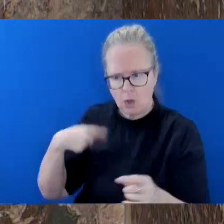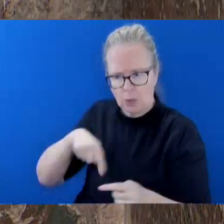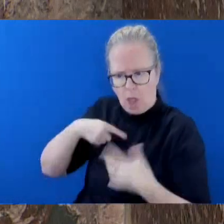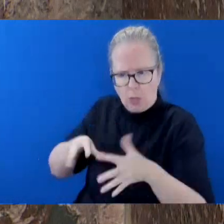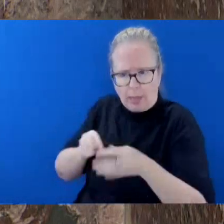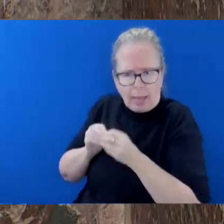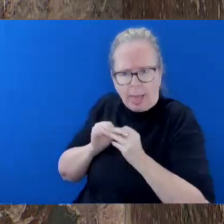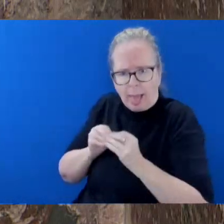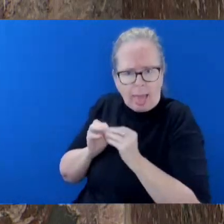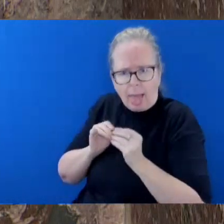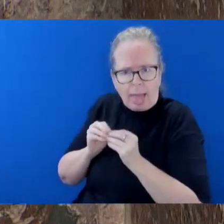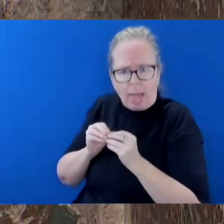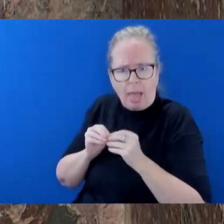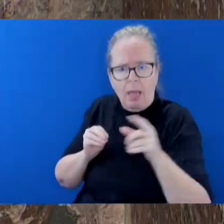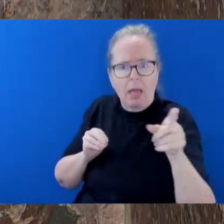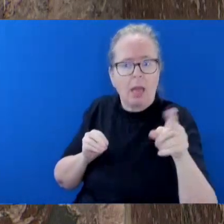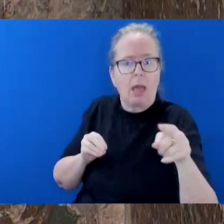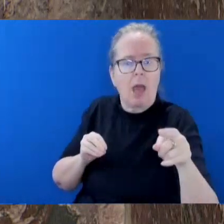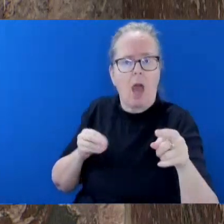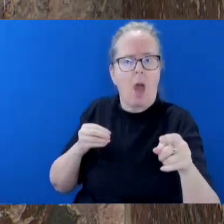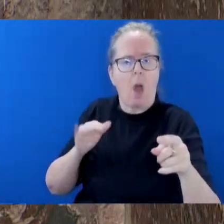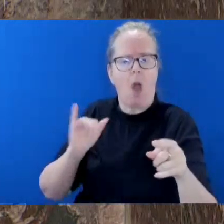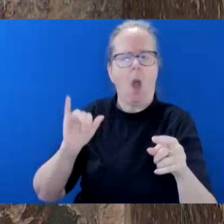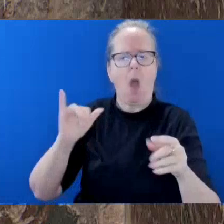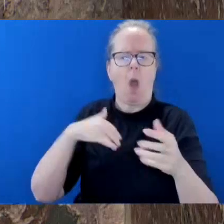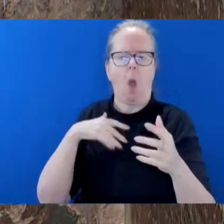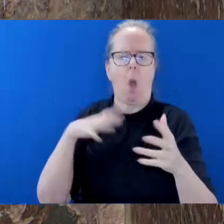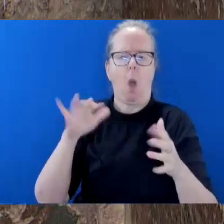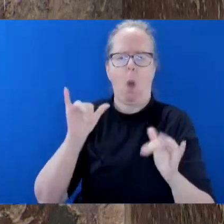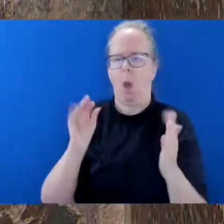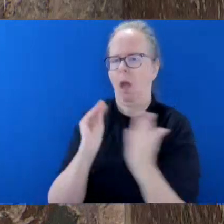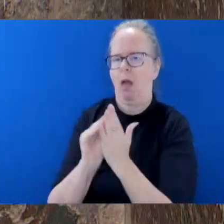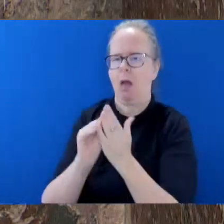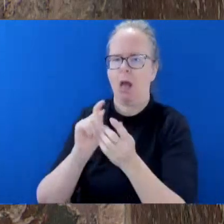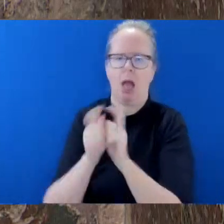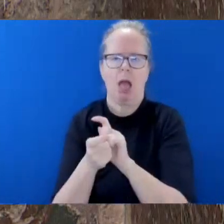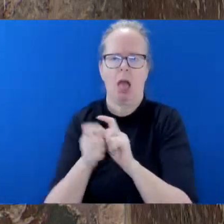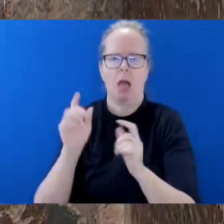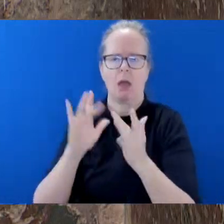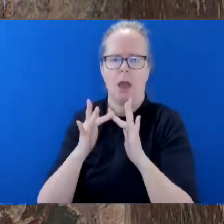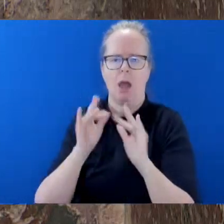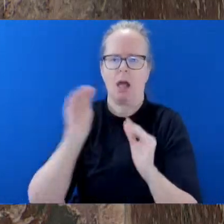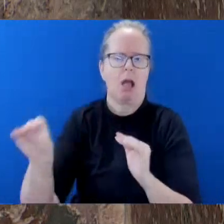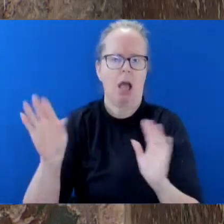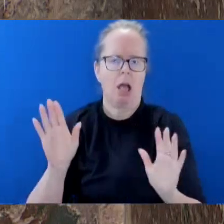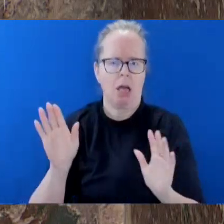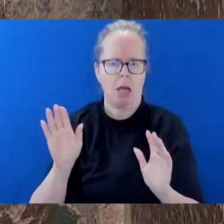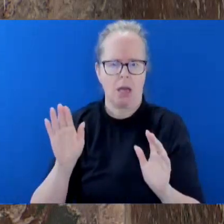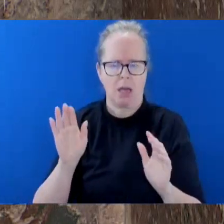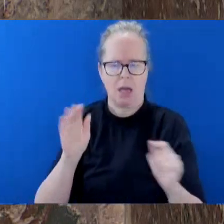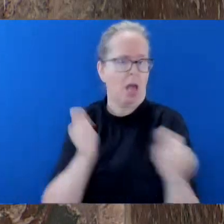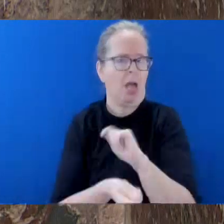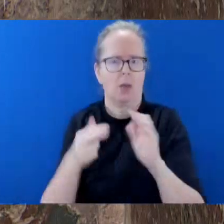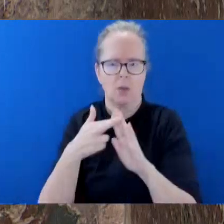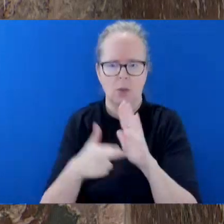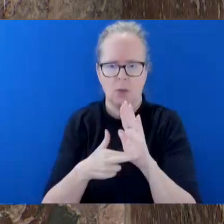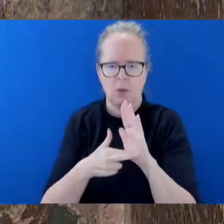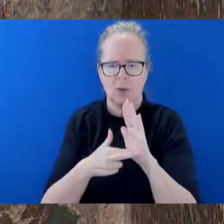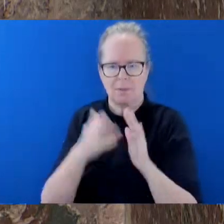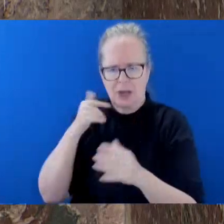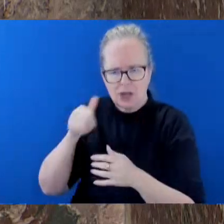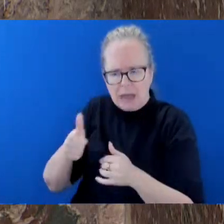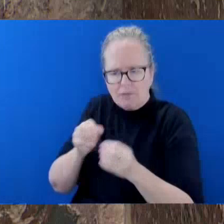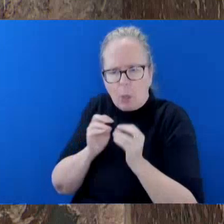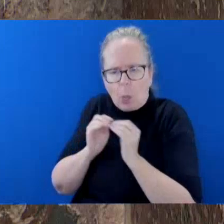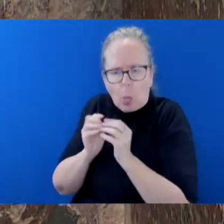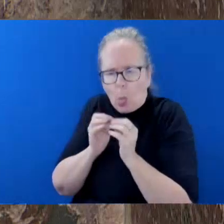online engagement document, changing the rules of the game in secret. Who launches a consultation without informing